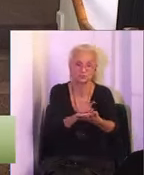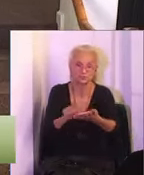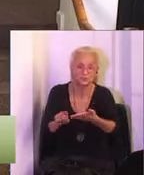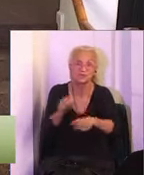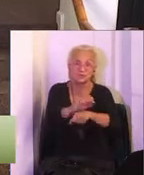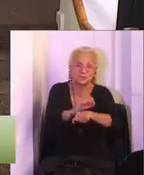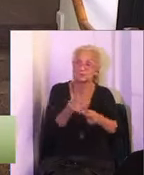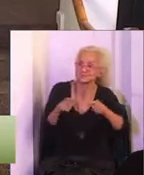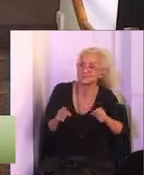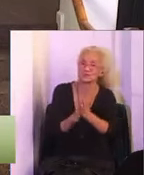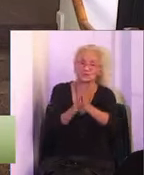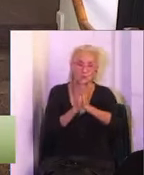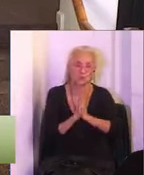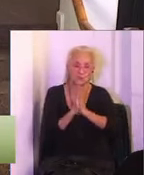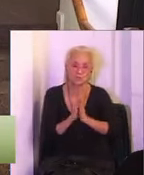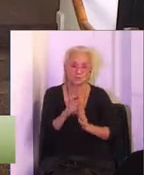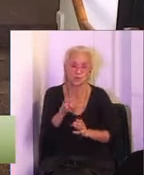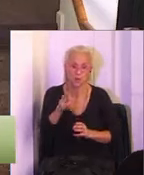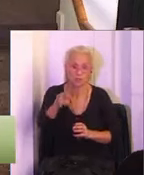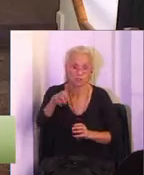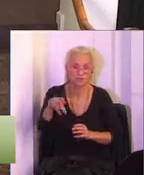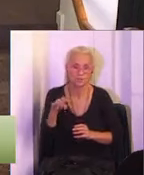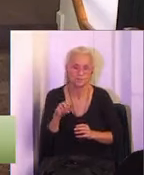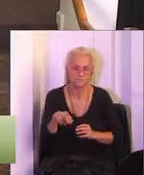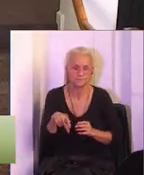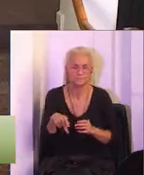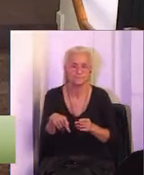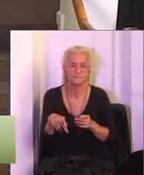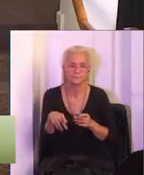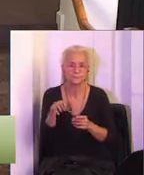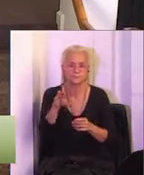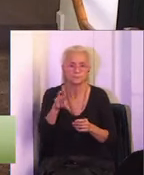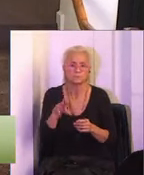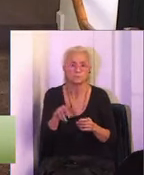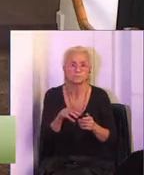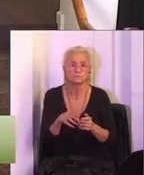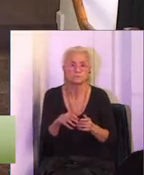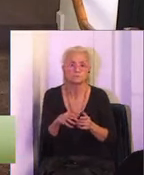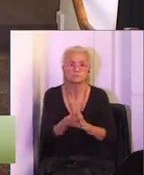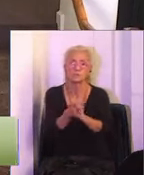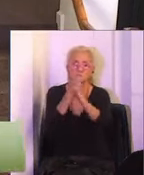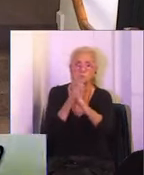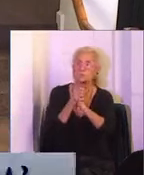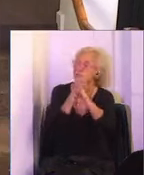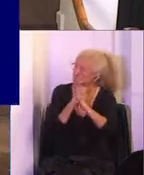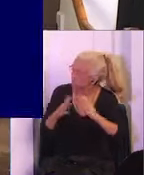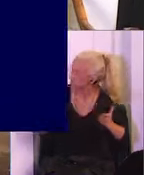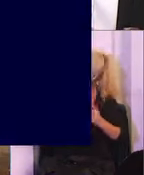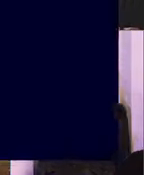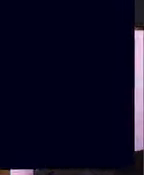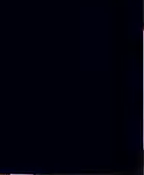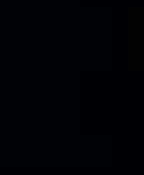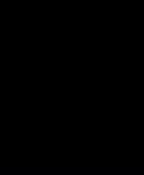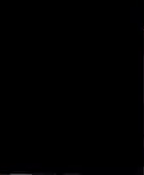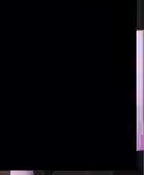during worship time today to make sure that the broadcast goes out. So we just want to say thank you to all. We do want to